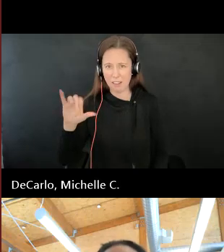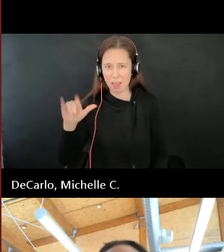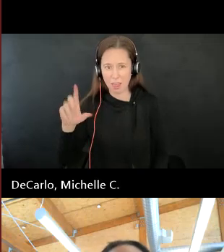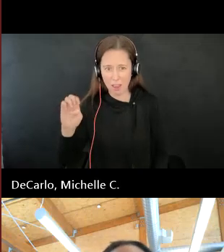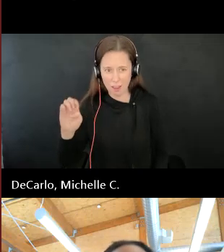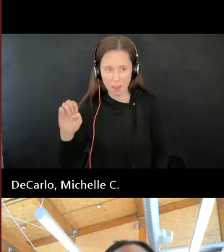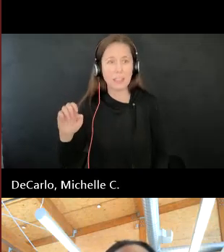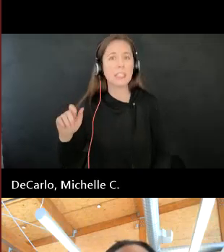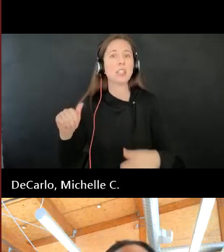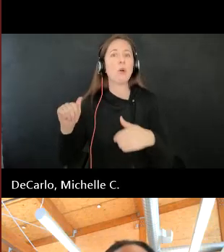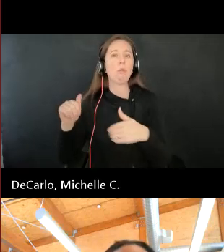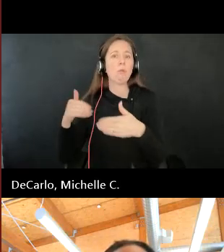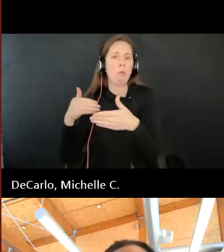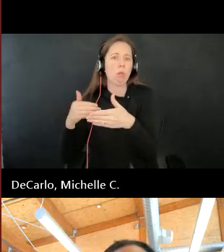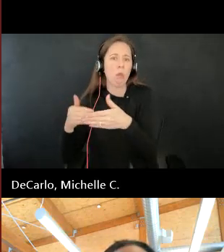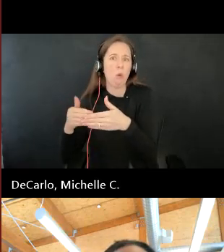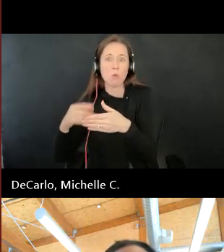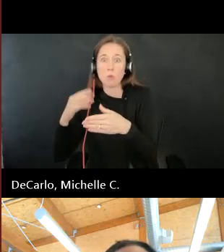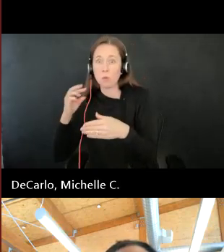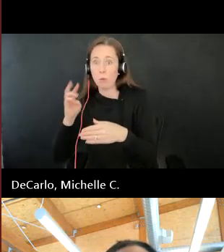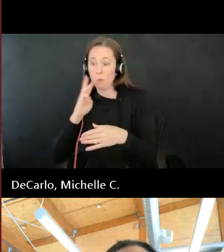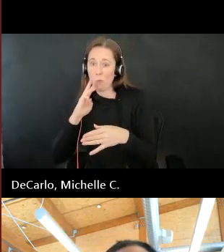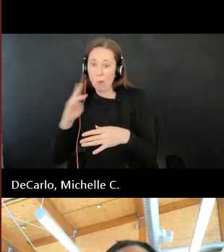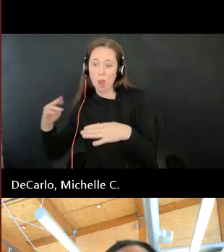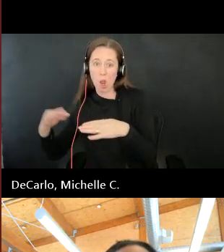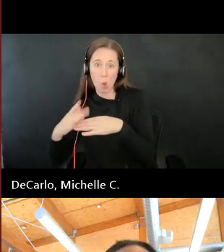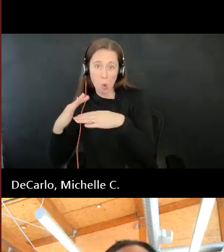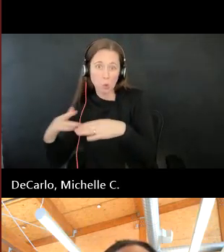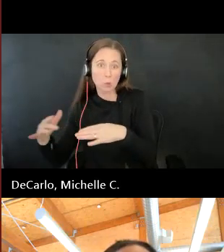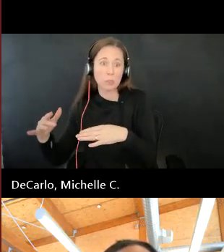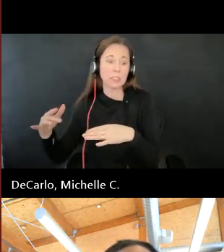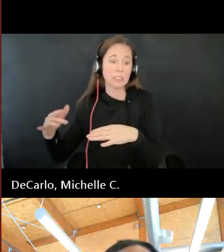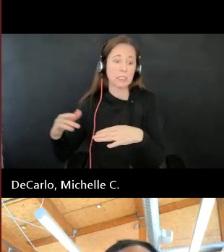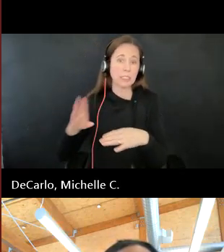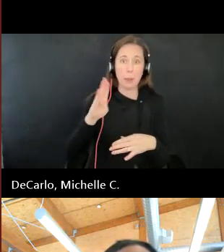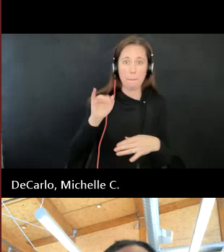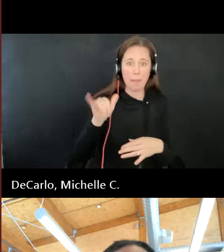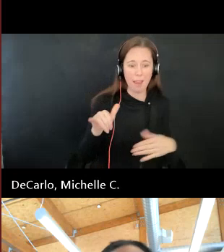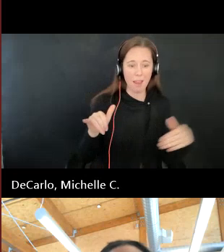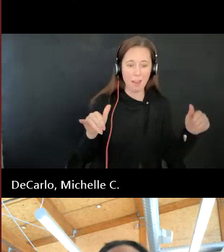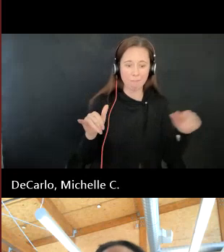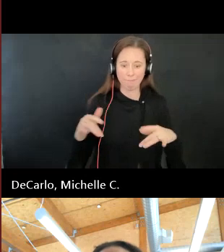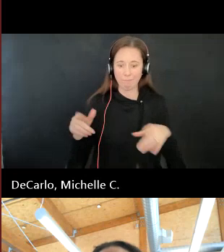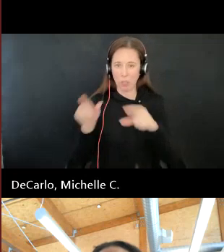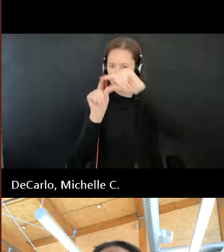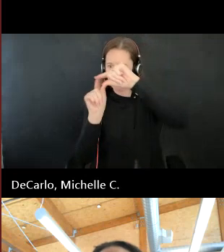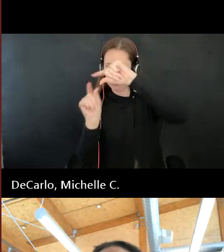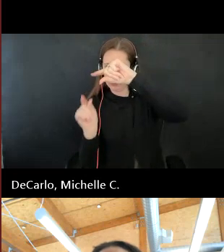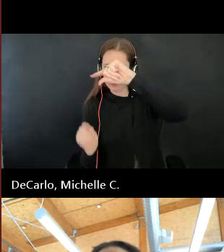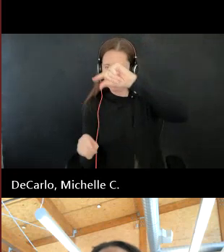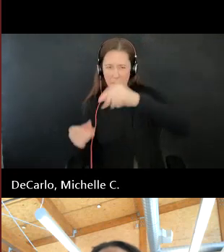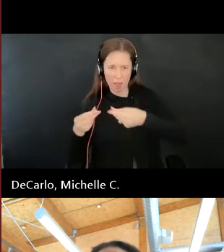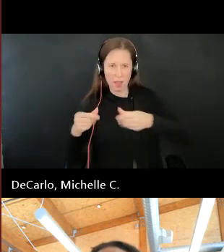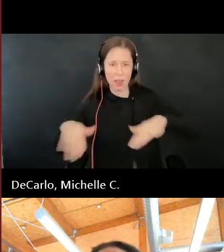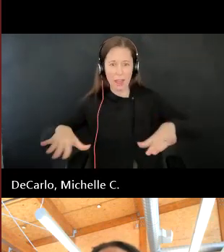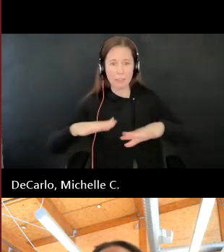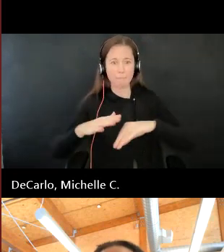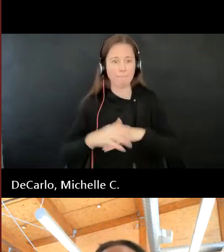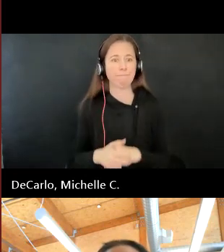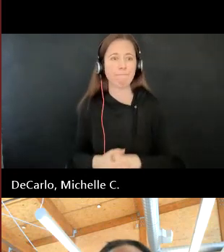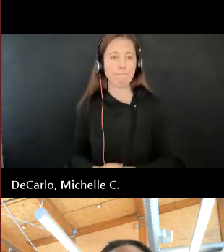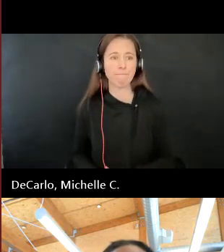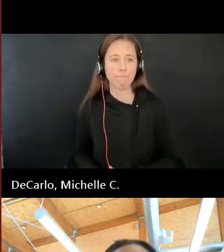east and Chesapeake Bay on the west. So I grew up in a rural community. For context, my graduating class